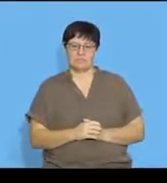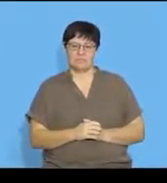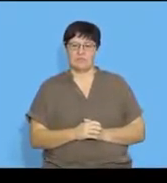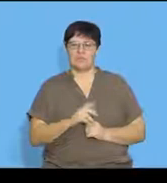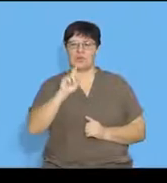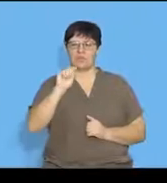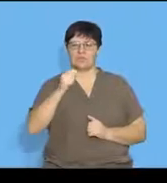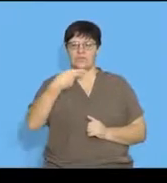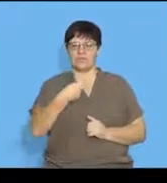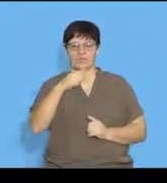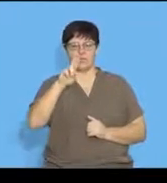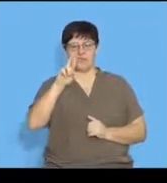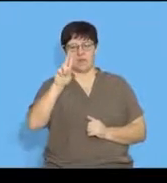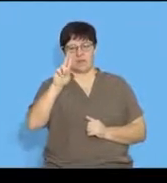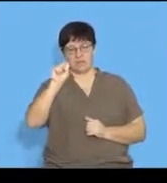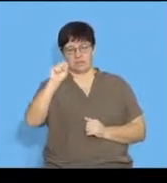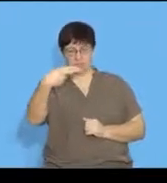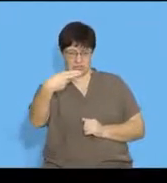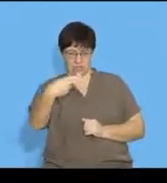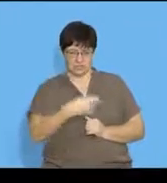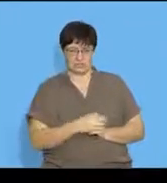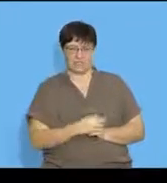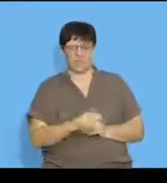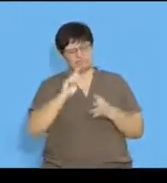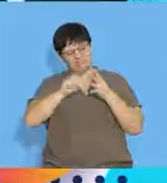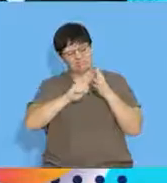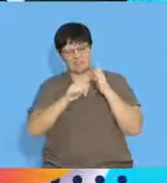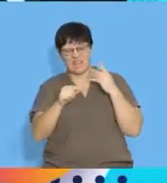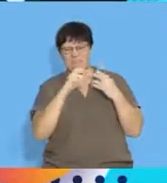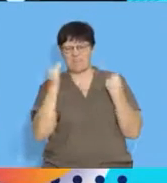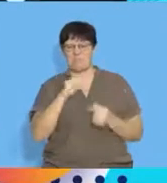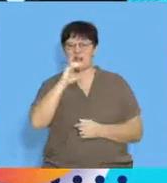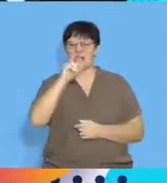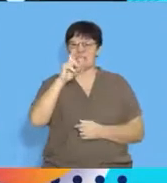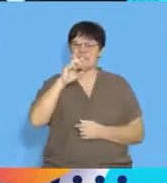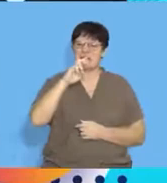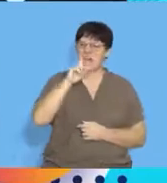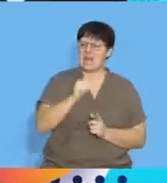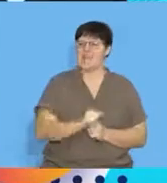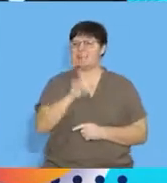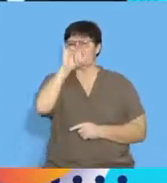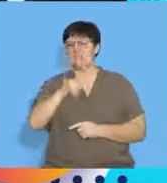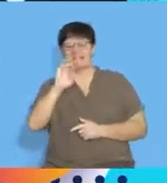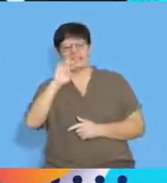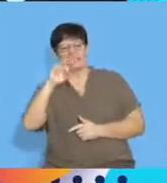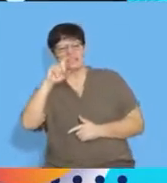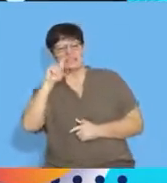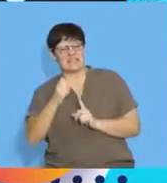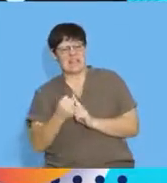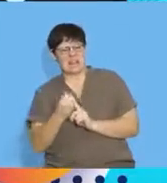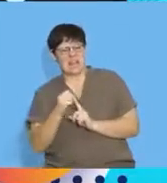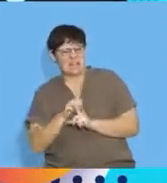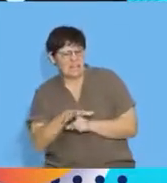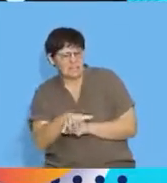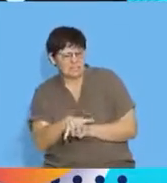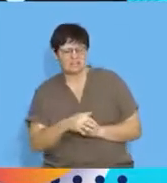thrush. There's various names for it: candida, yeast infection. And what exactly is it? Let's take